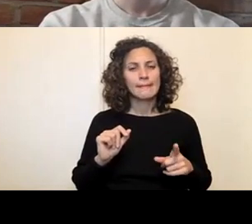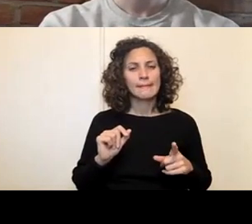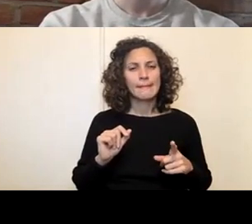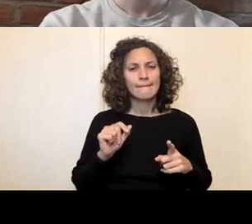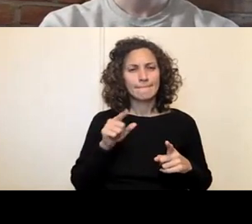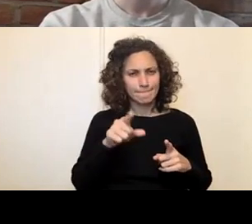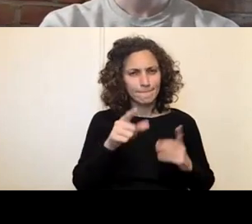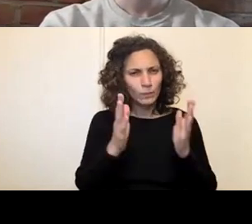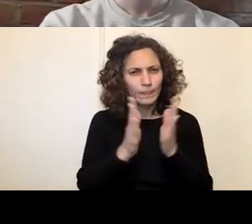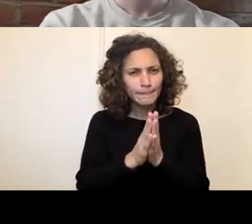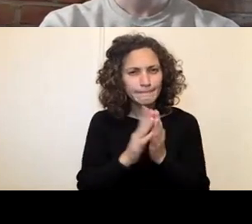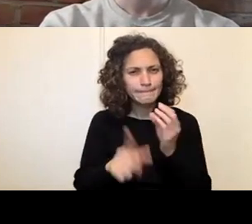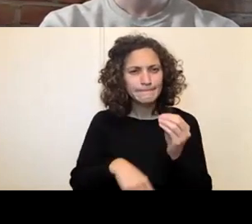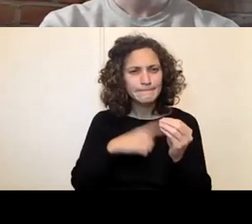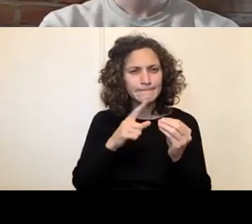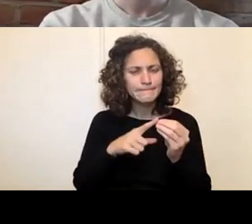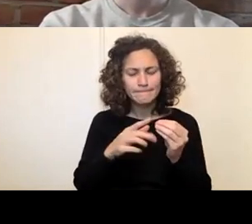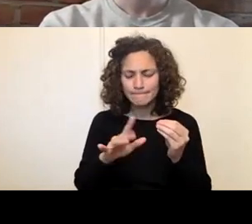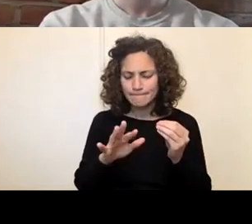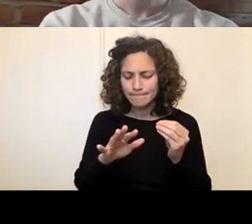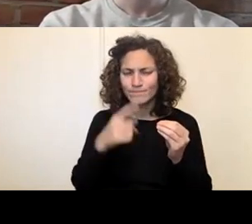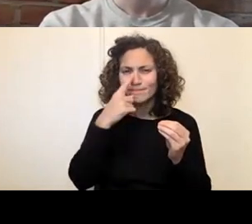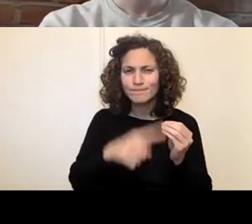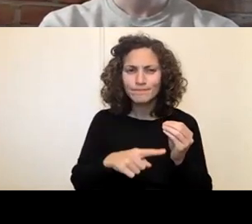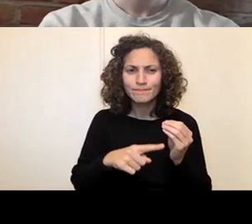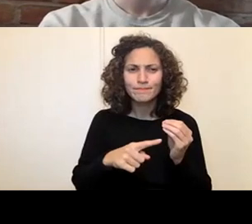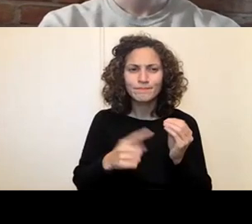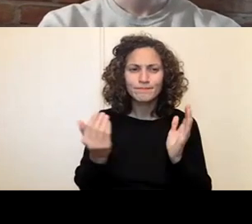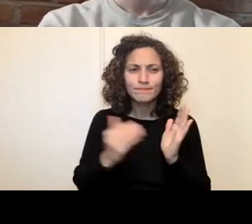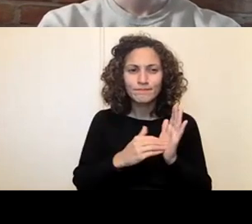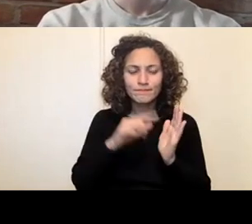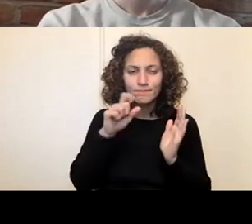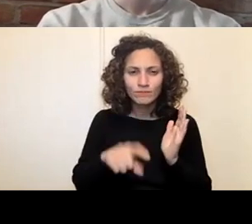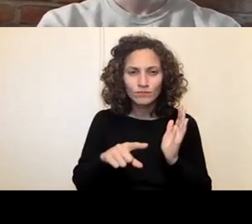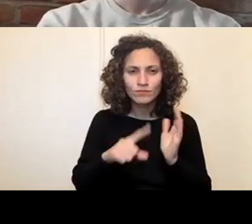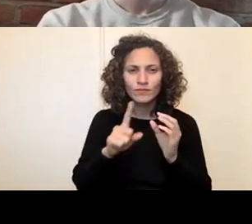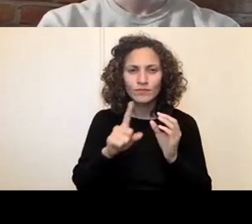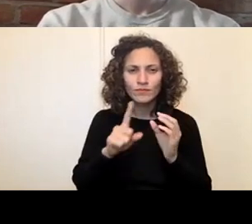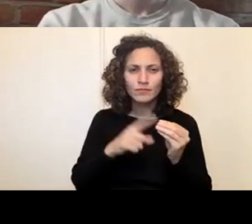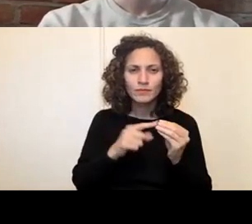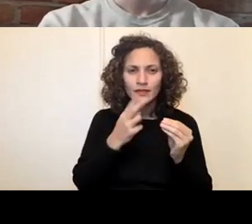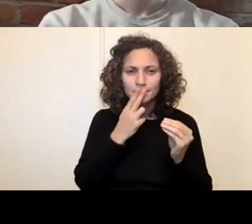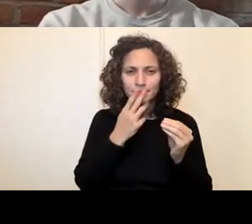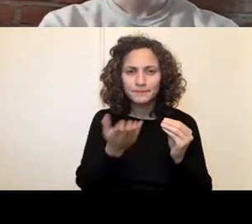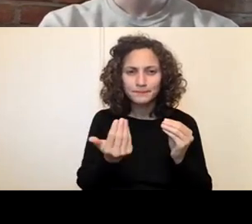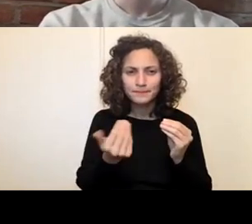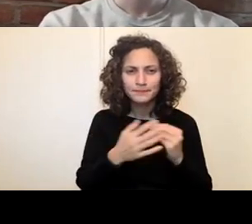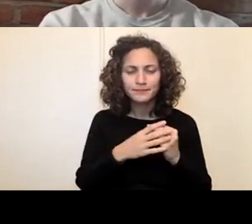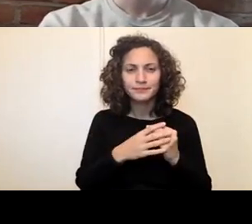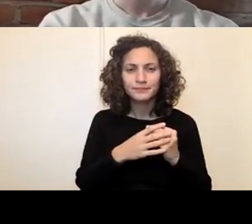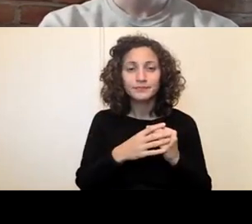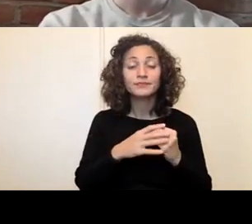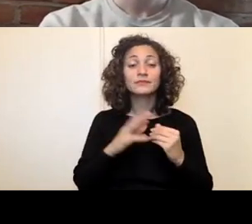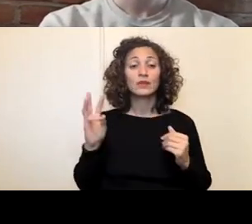you also asked something about, I forgot. Can you repeat what you asked about intimacy?